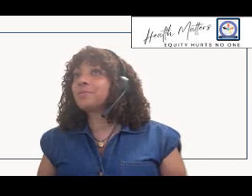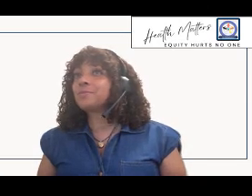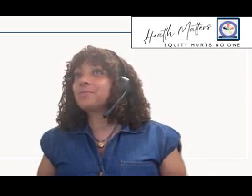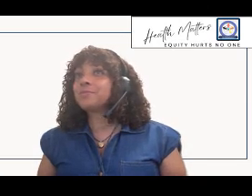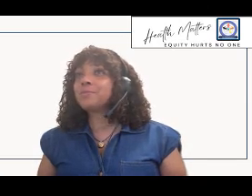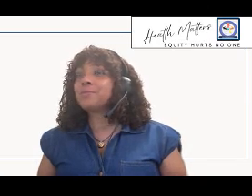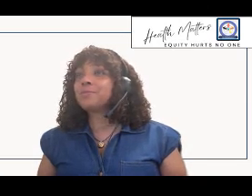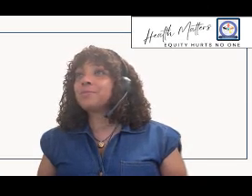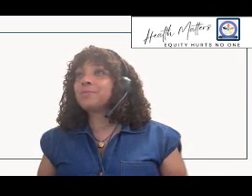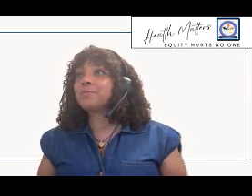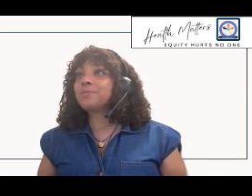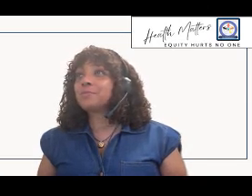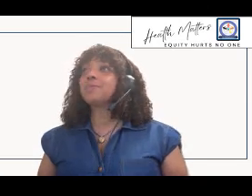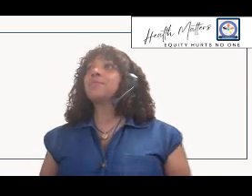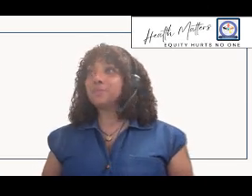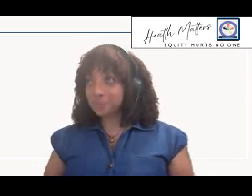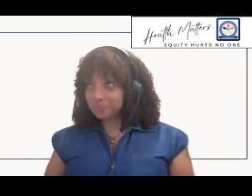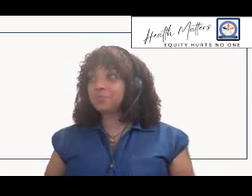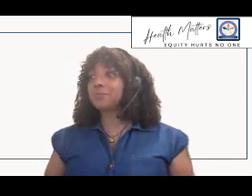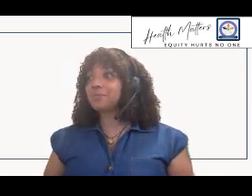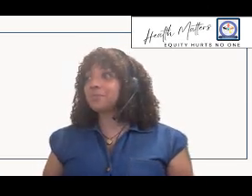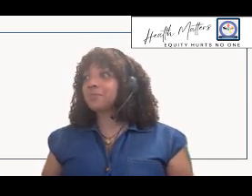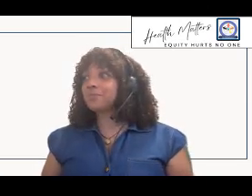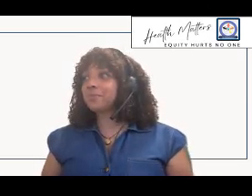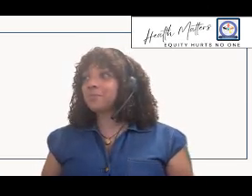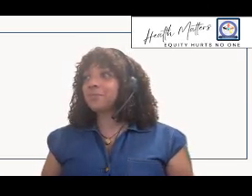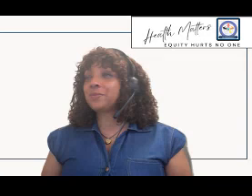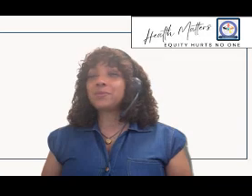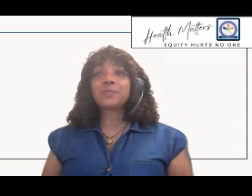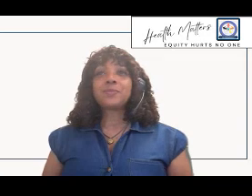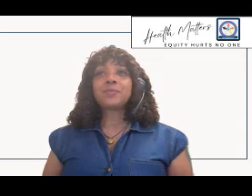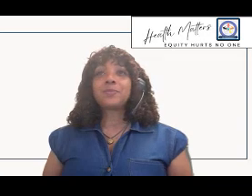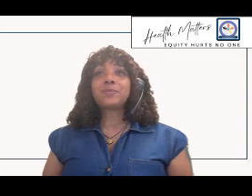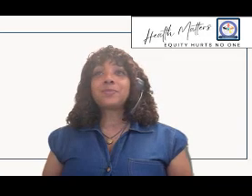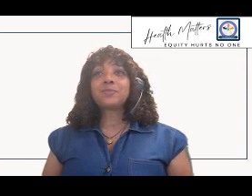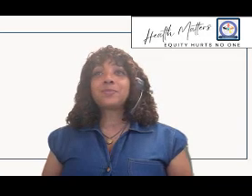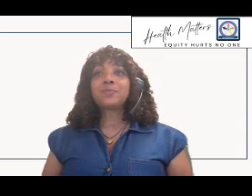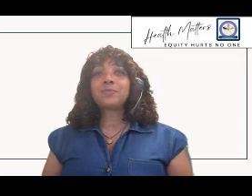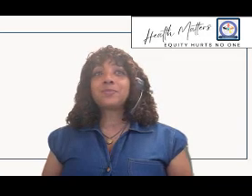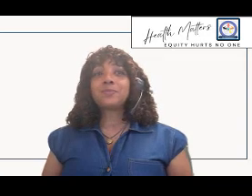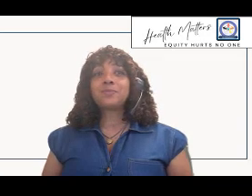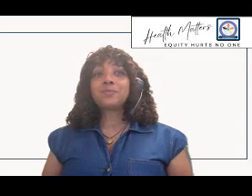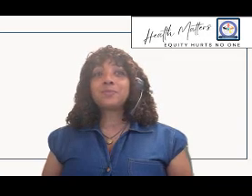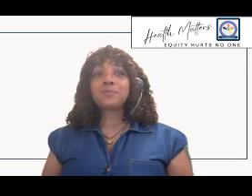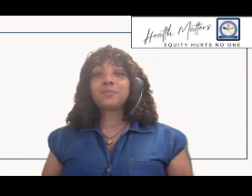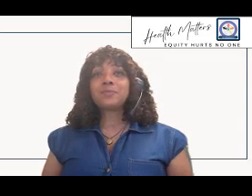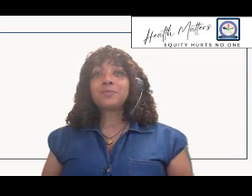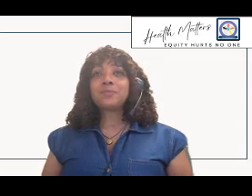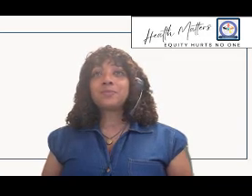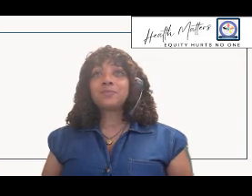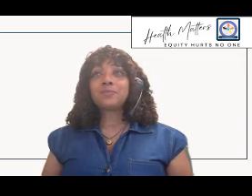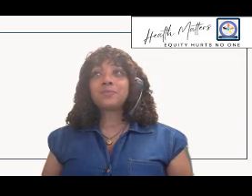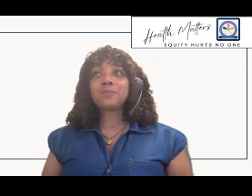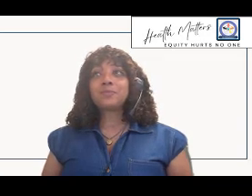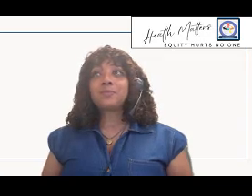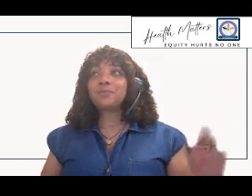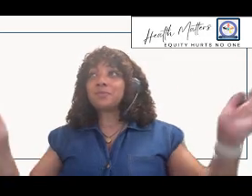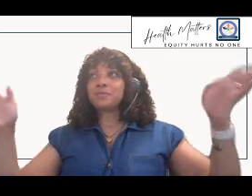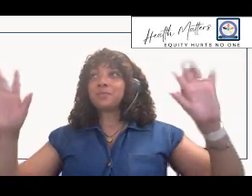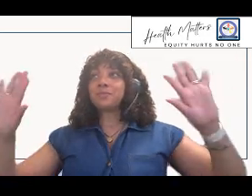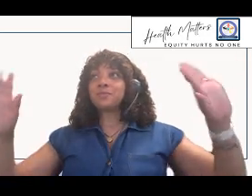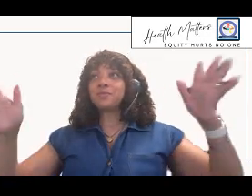This is Nancy Bowen. I second the motion. Thank you so much, Nancy. So with that said, motion carries.